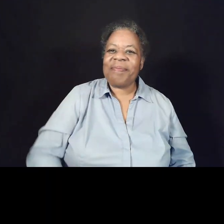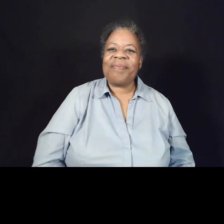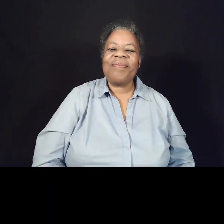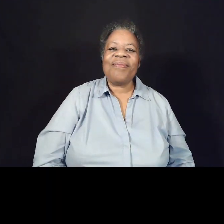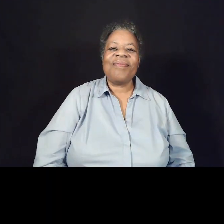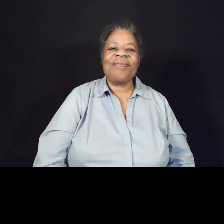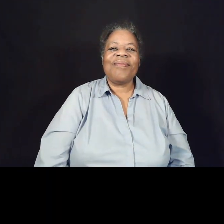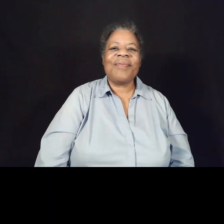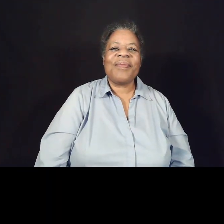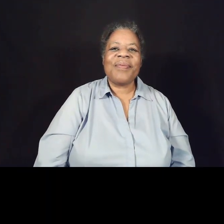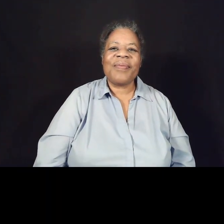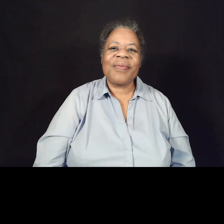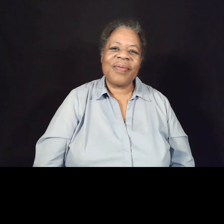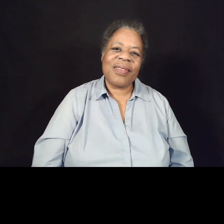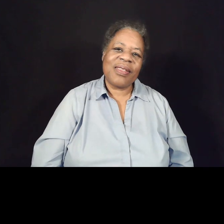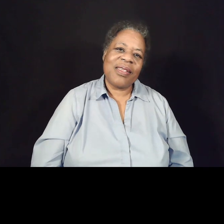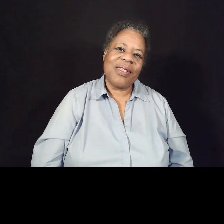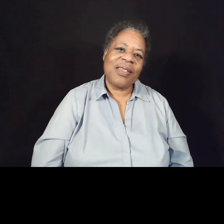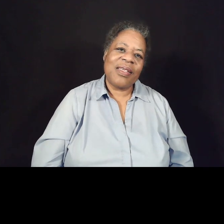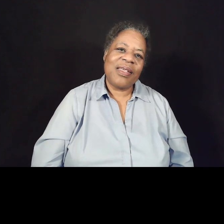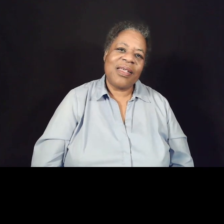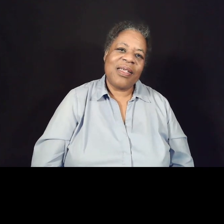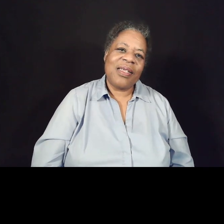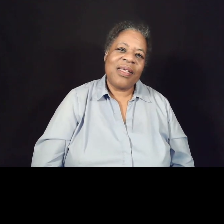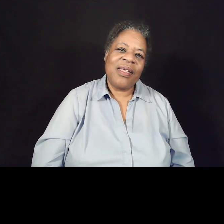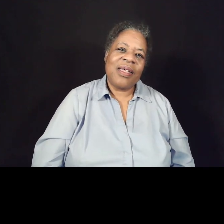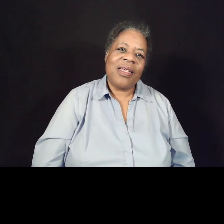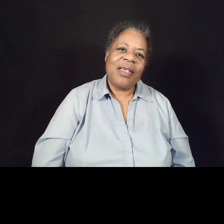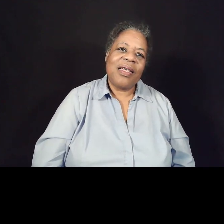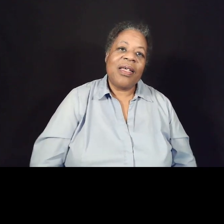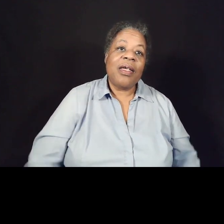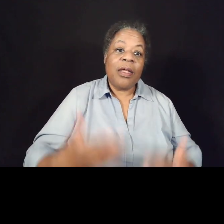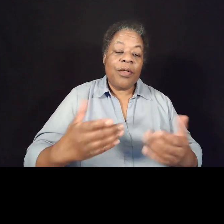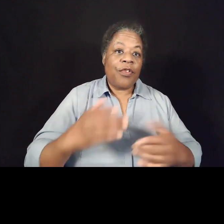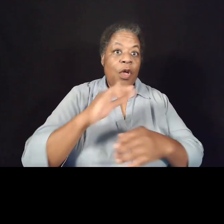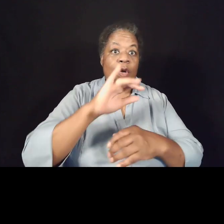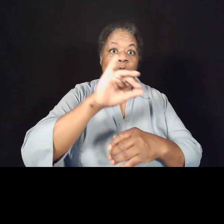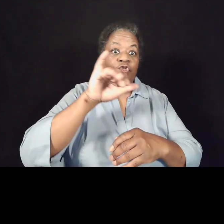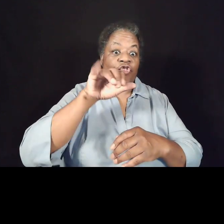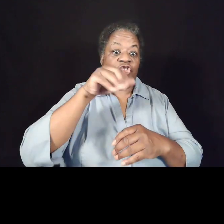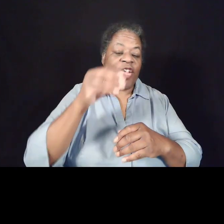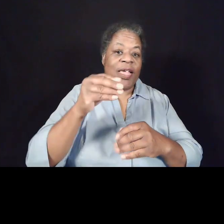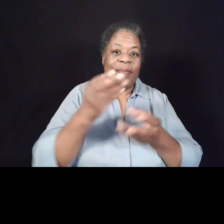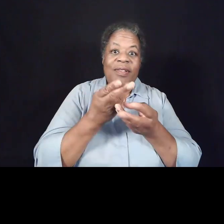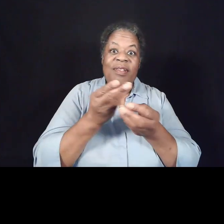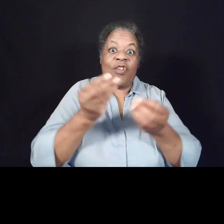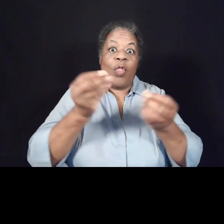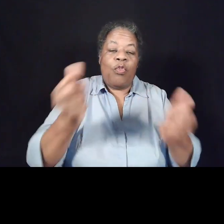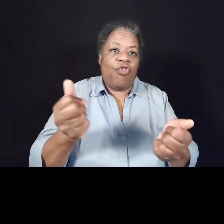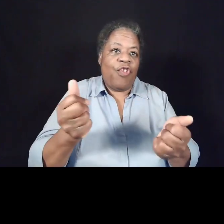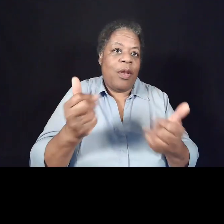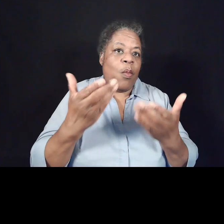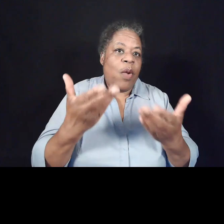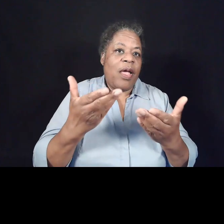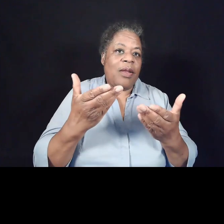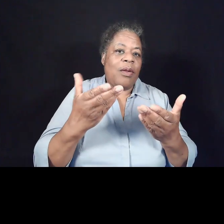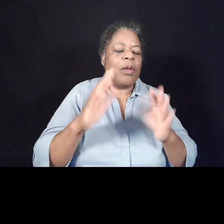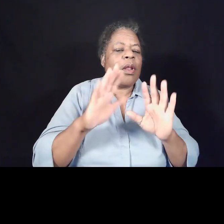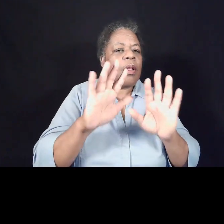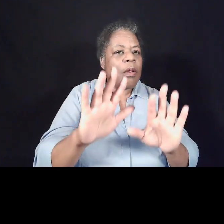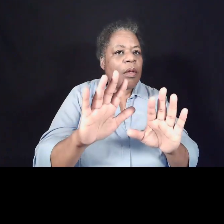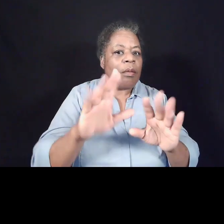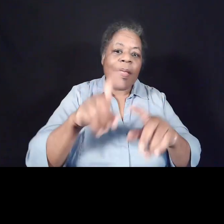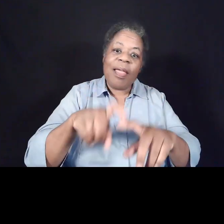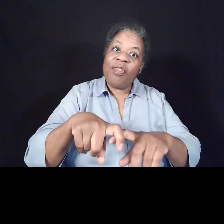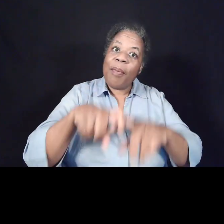So, before we rush to James' prescription for all of this, let's just pause for a minute